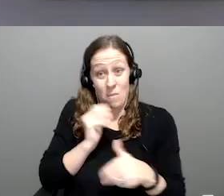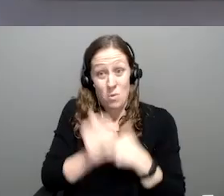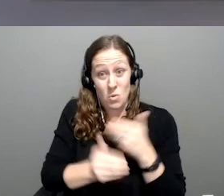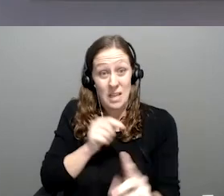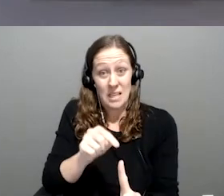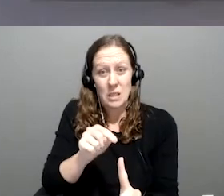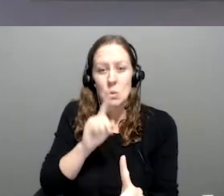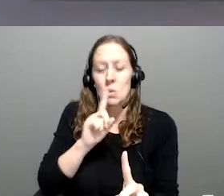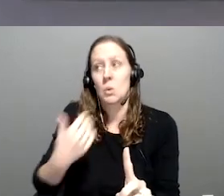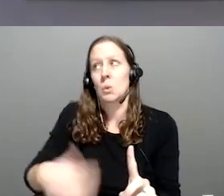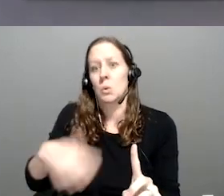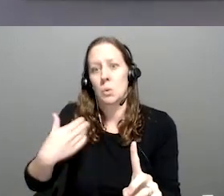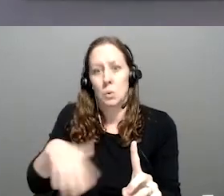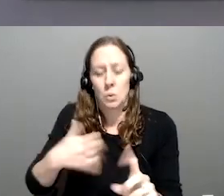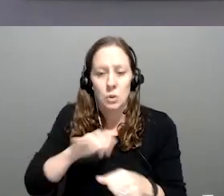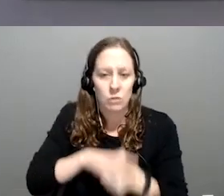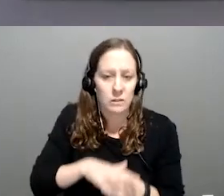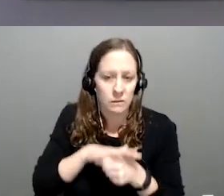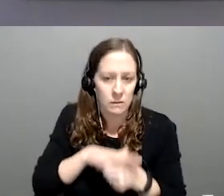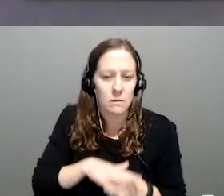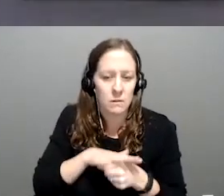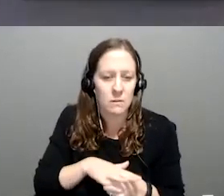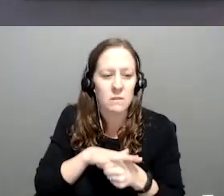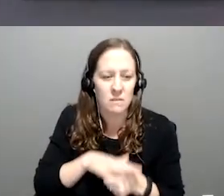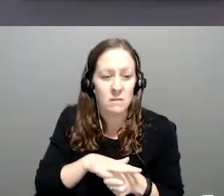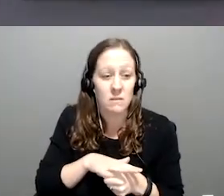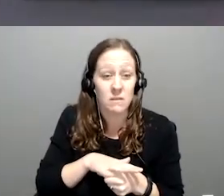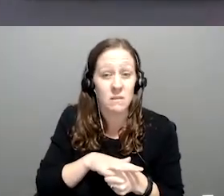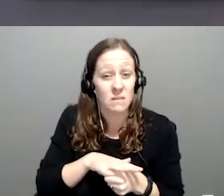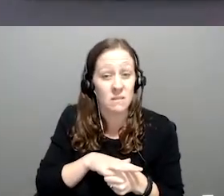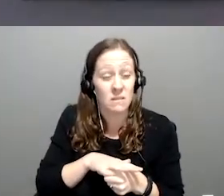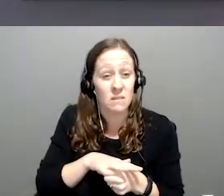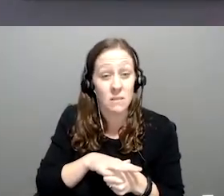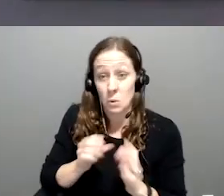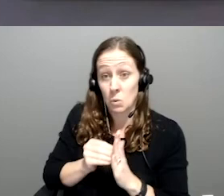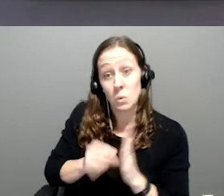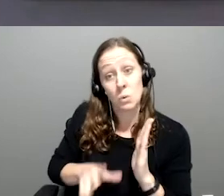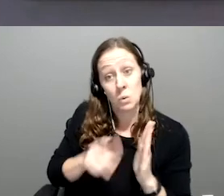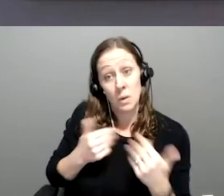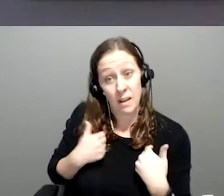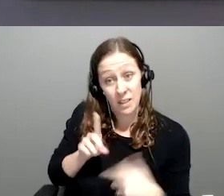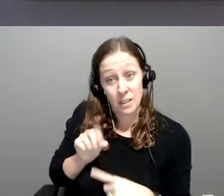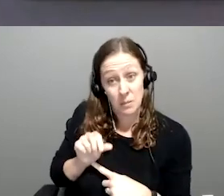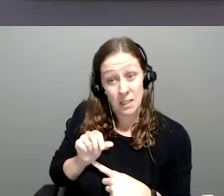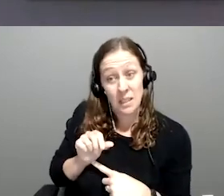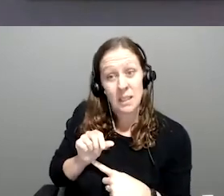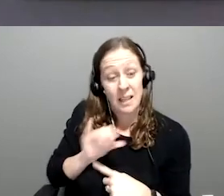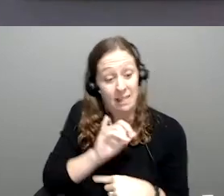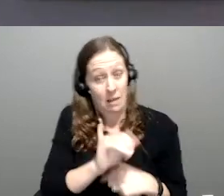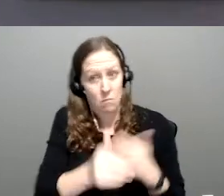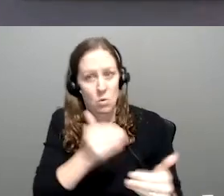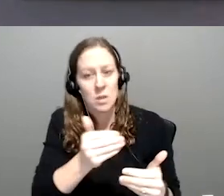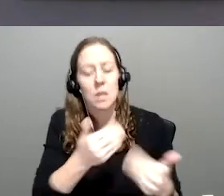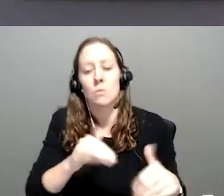it's very stressful. I think that students with disabilities in particular face a bigger challenge in that process